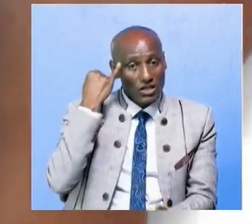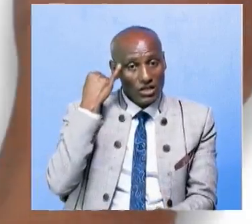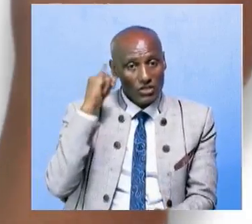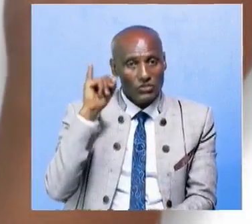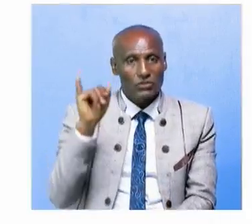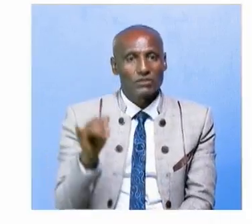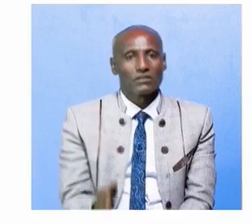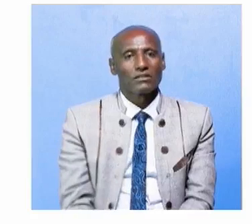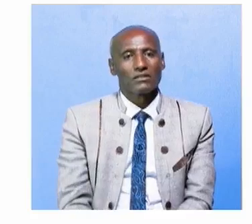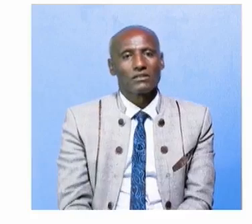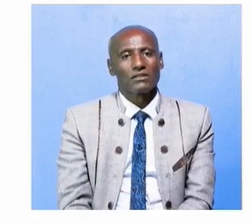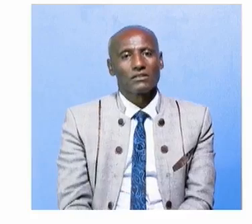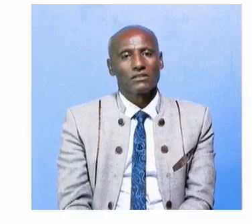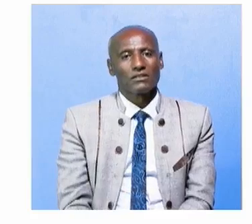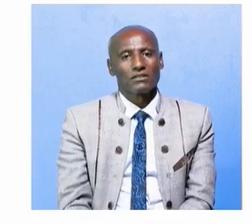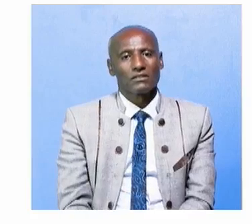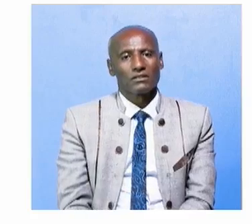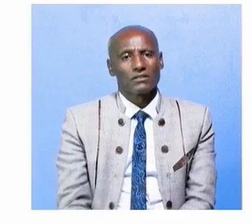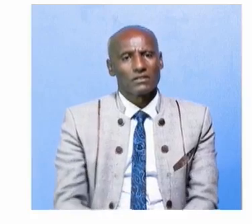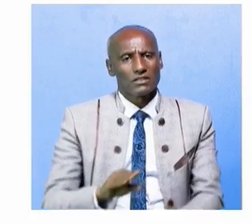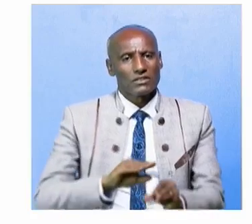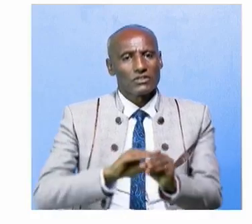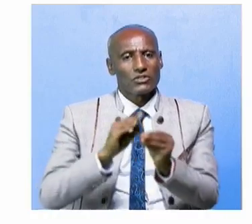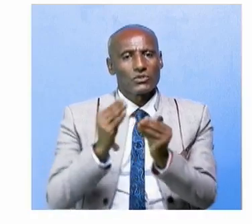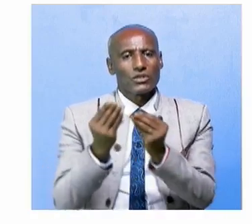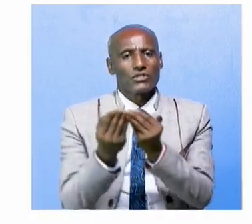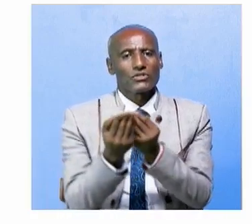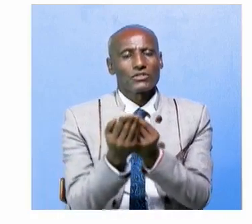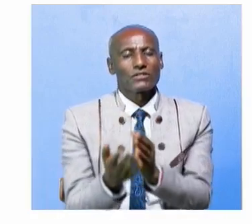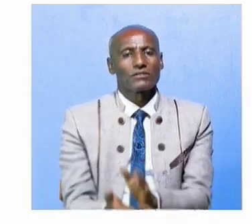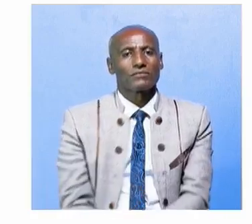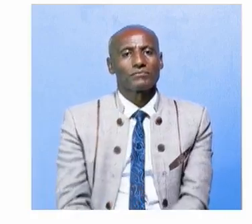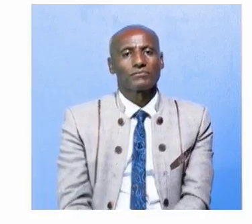or on this situation?